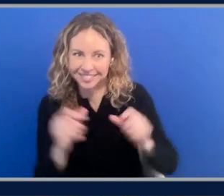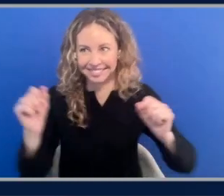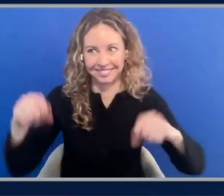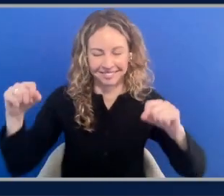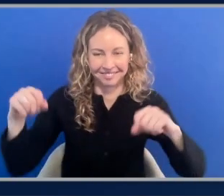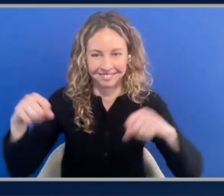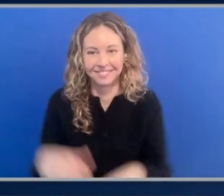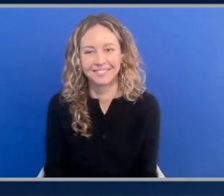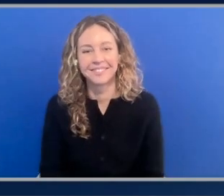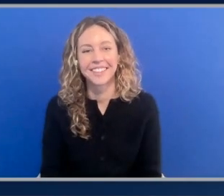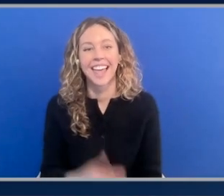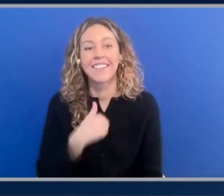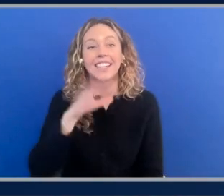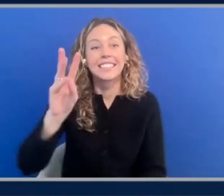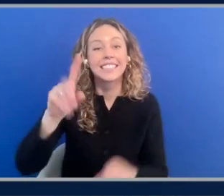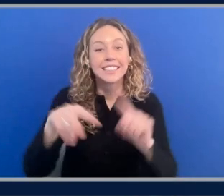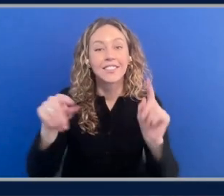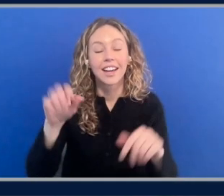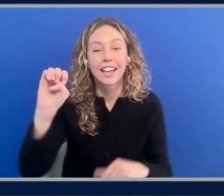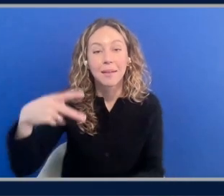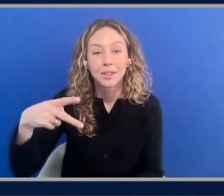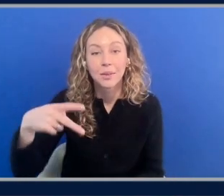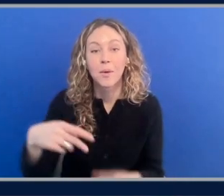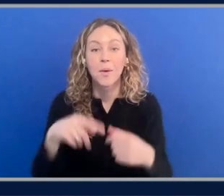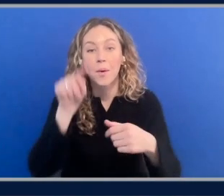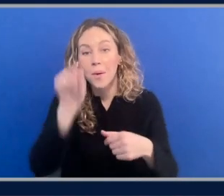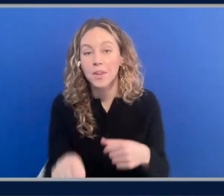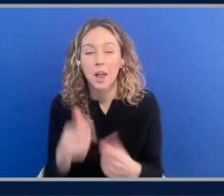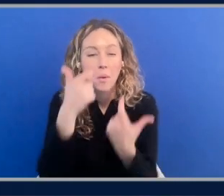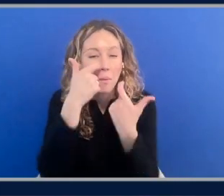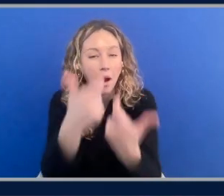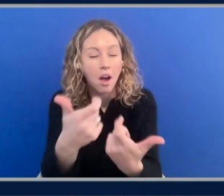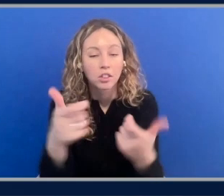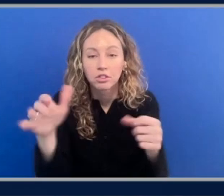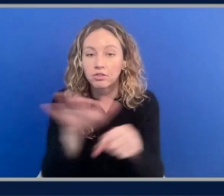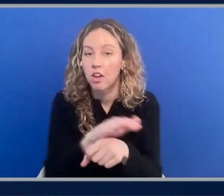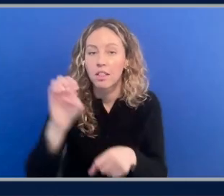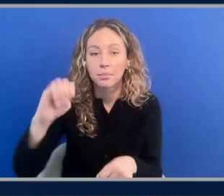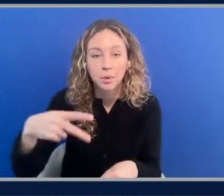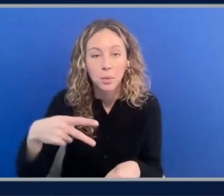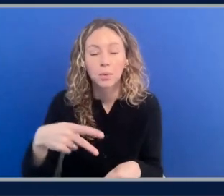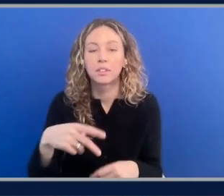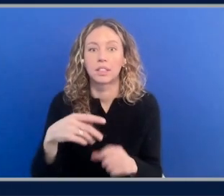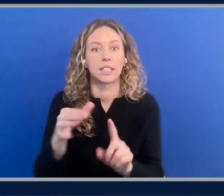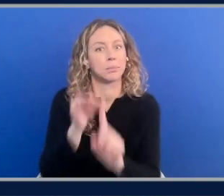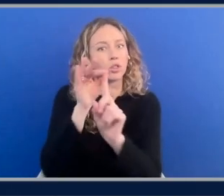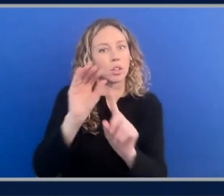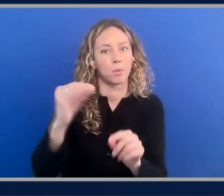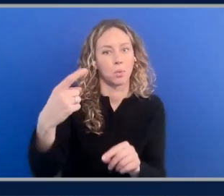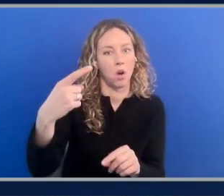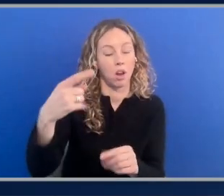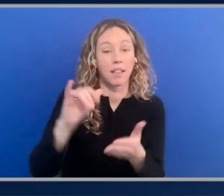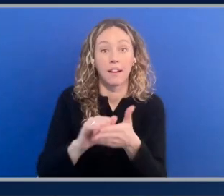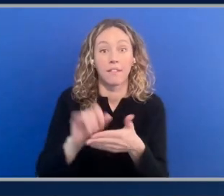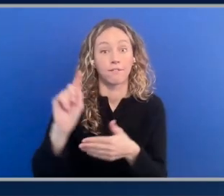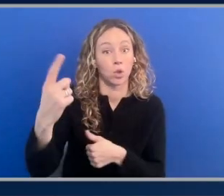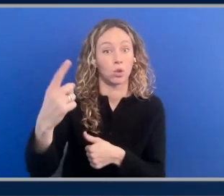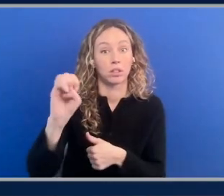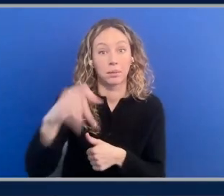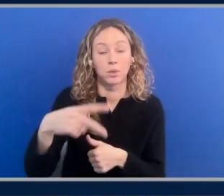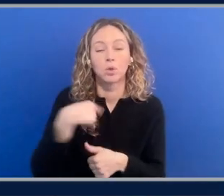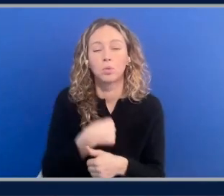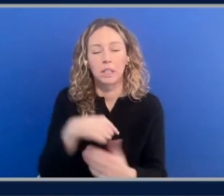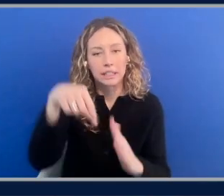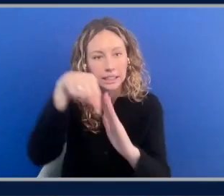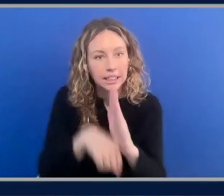And then we have 6 different episodes here. Go ahead and watch the entire episodes, especially the first one, because that first one, we do a deep dive